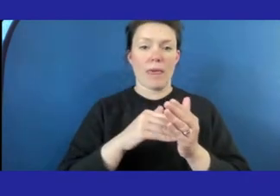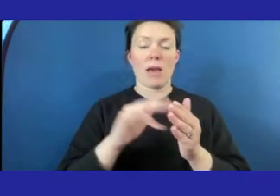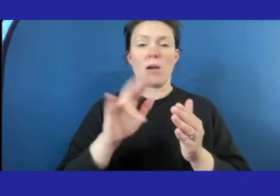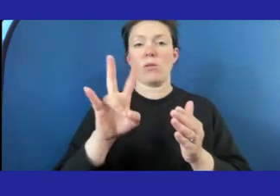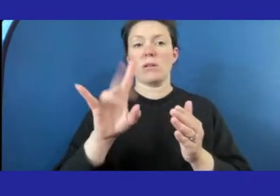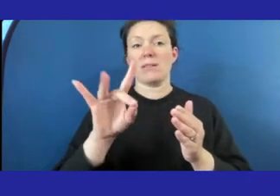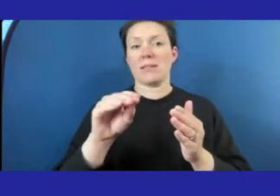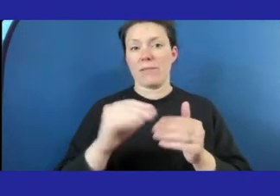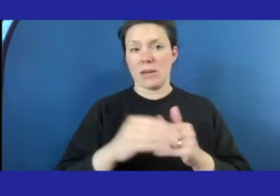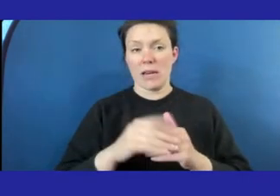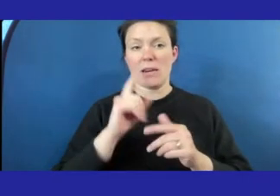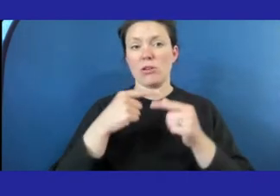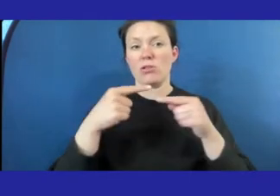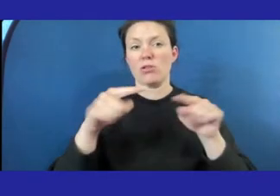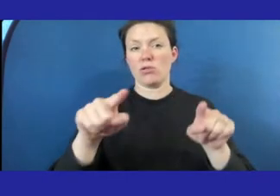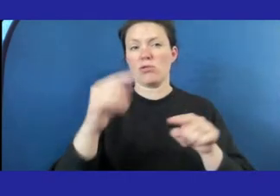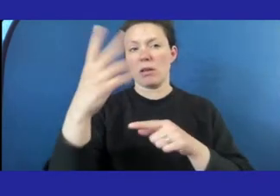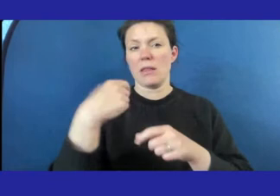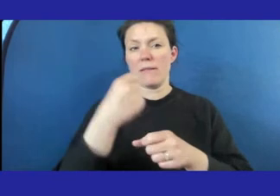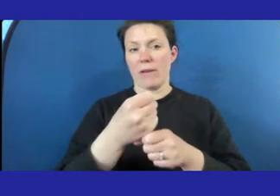$6,820,780 over the 5 years.